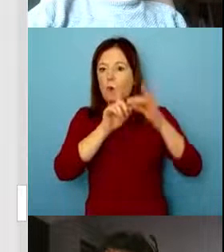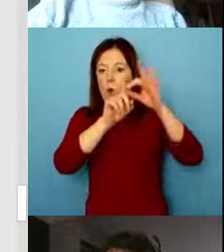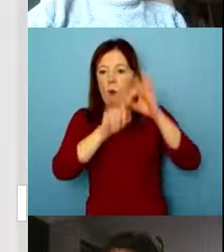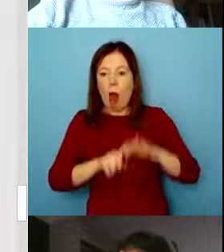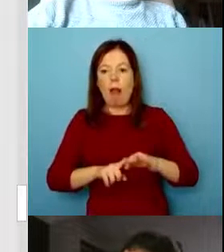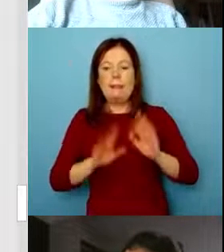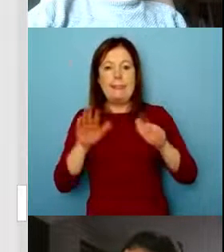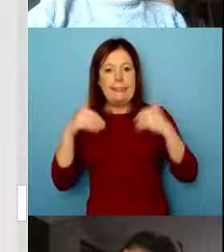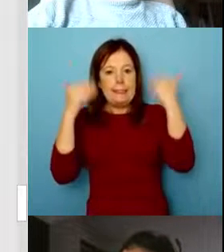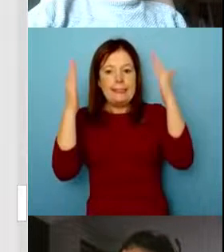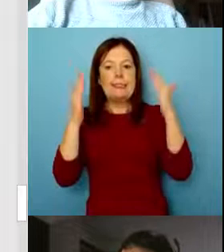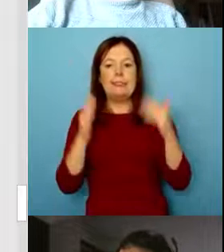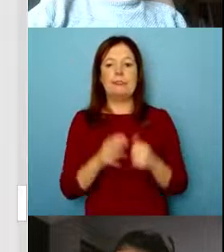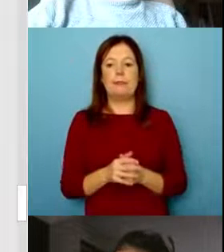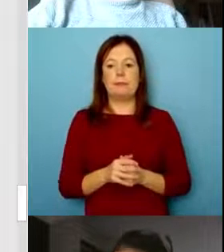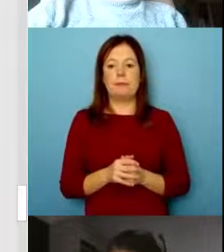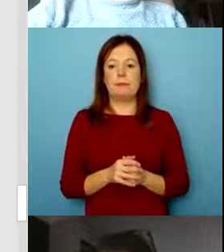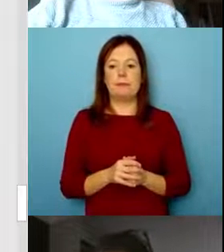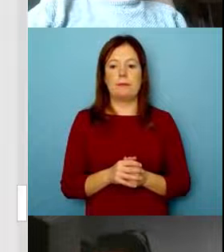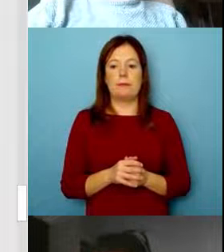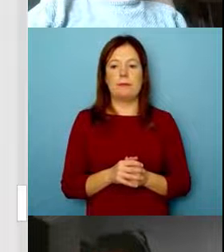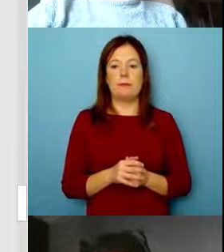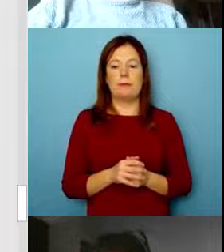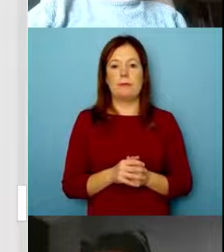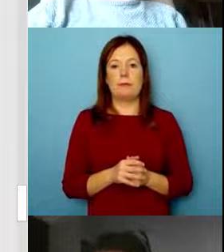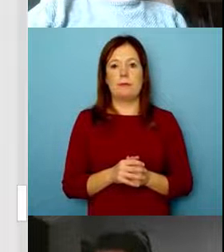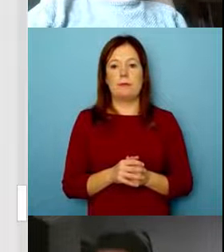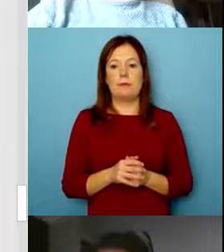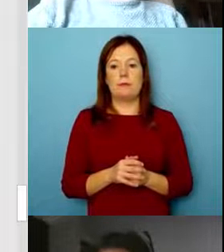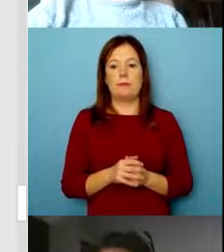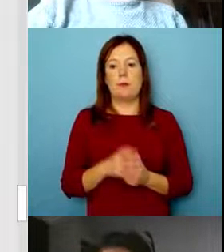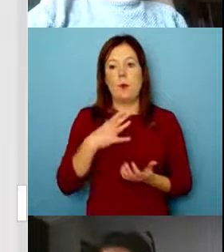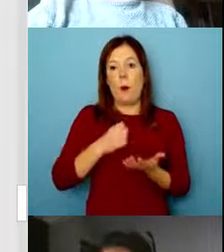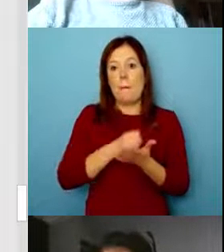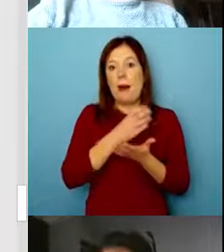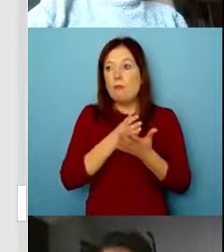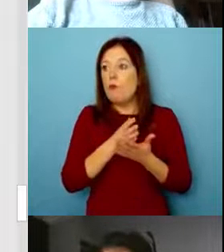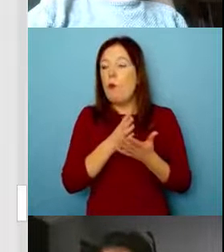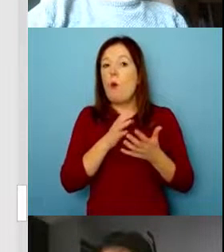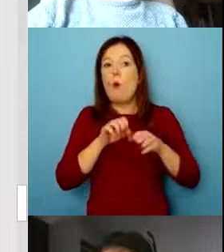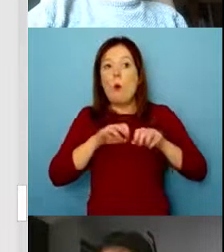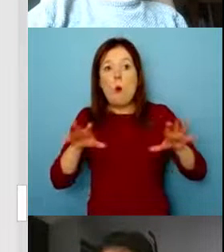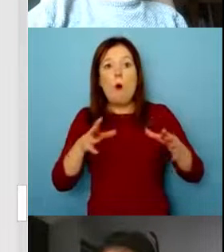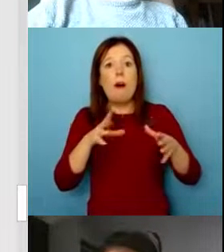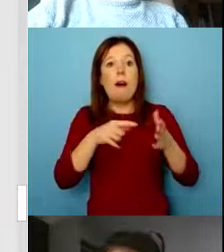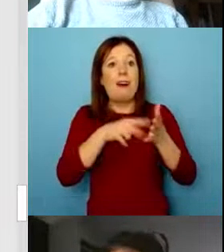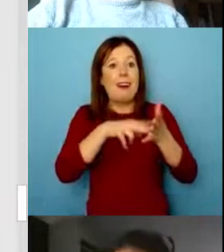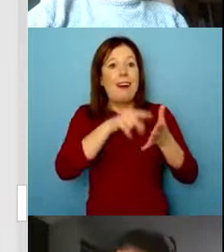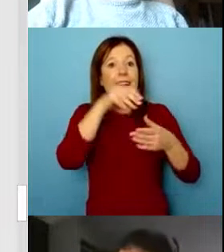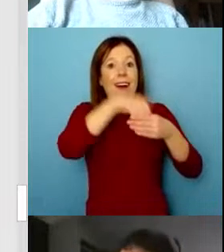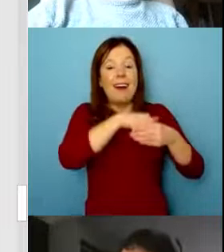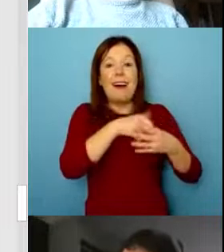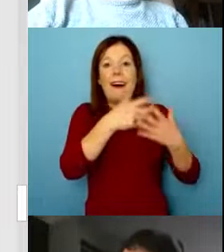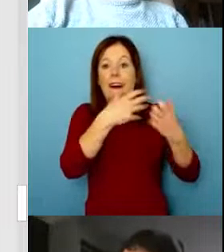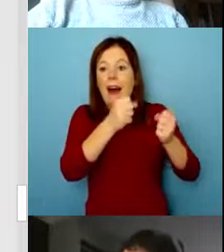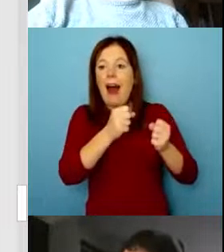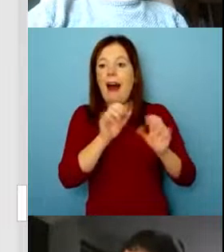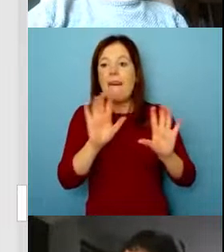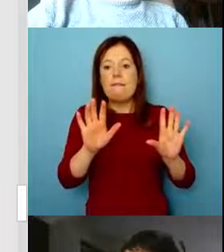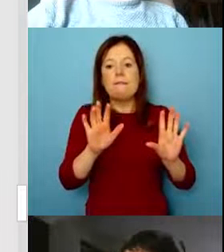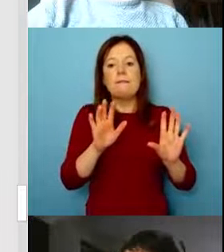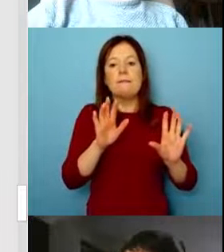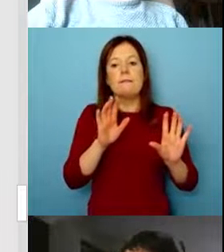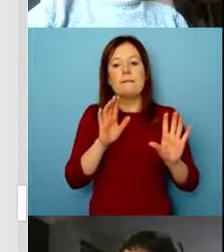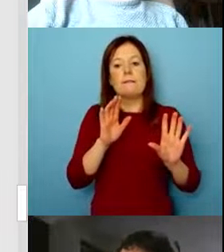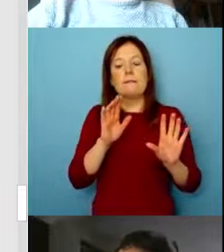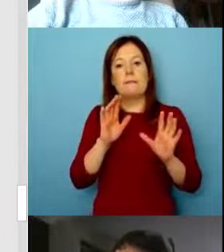very, very clear that there is a clear rollout and ability to manage this app in life. So wherever there's